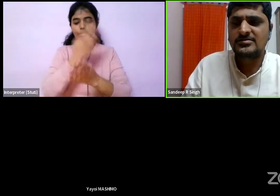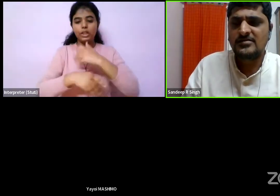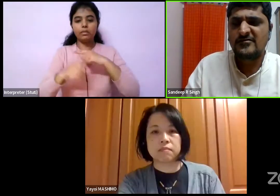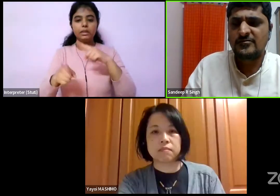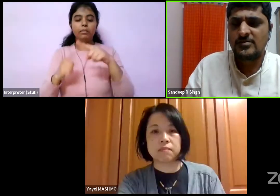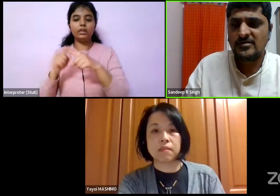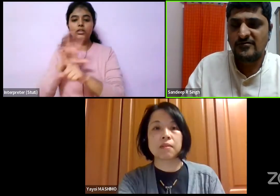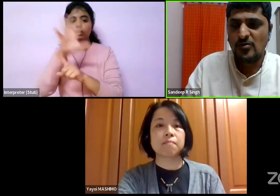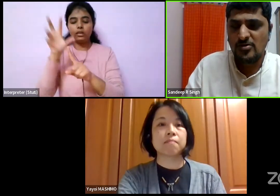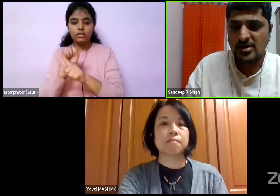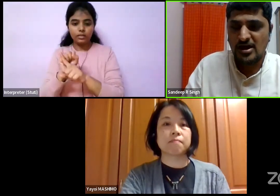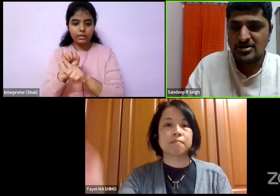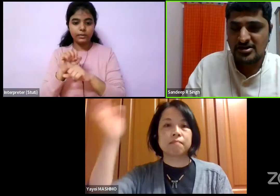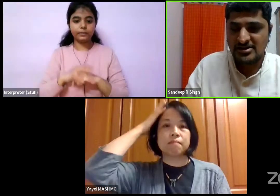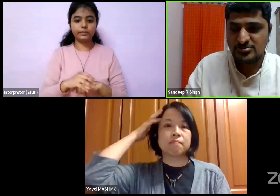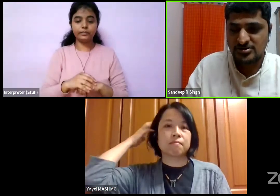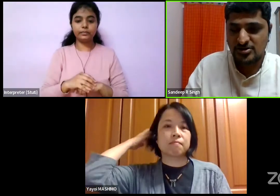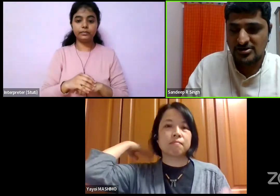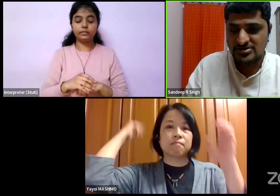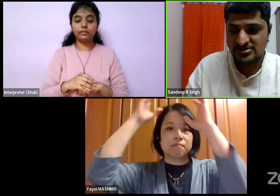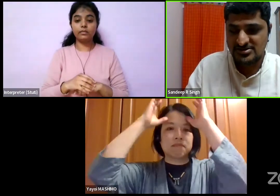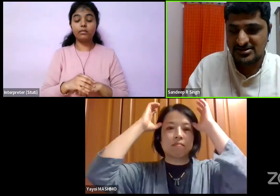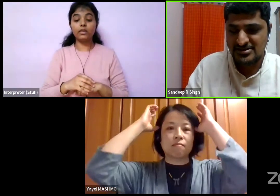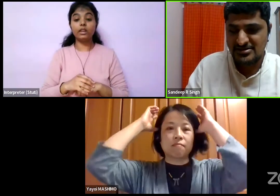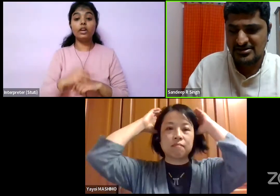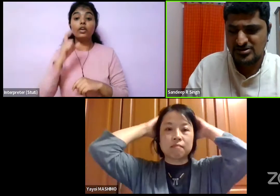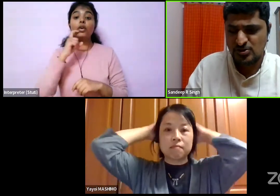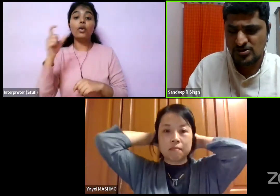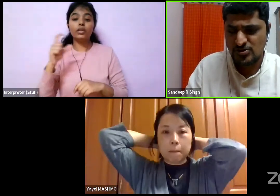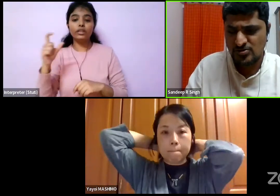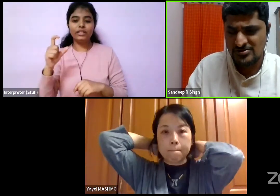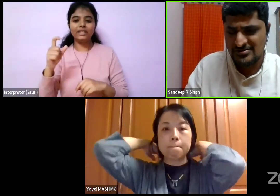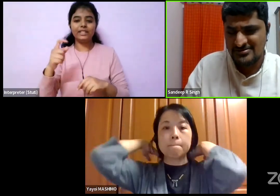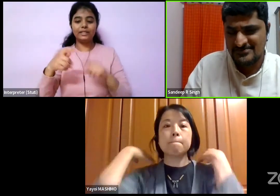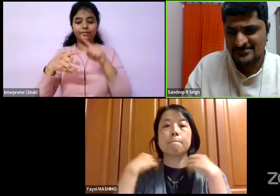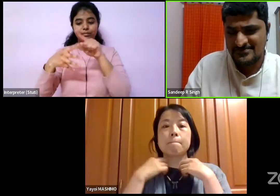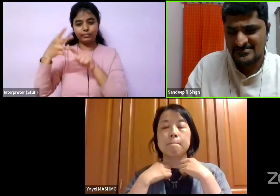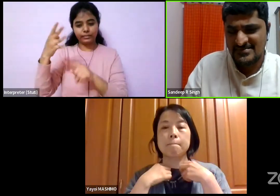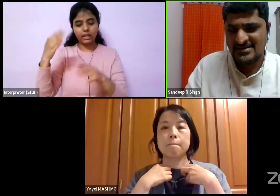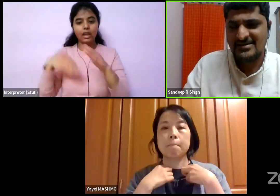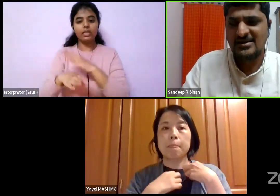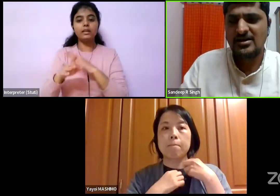at 4 undergraduate colleges in Tokyo.